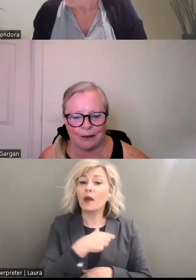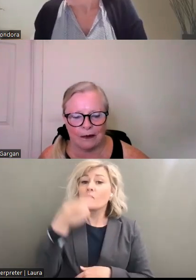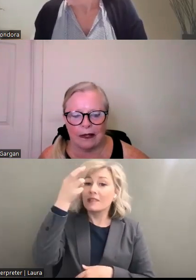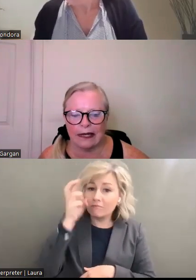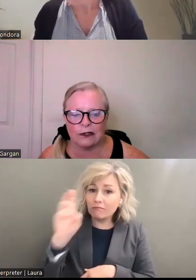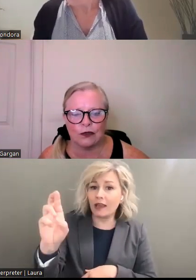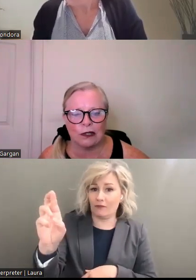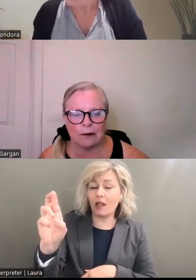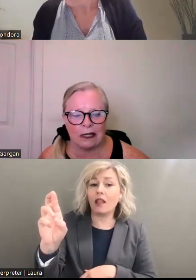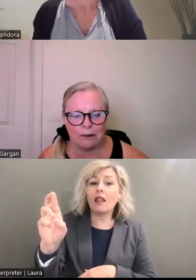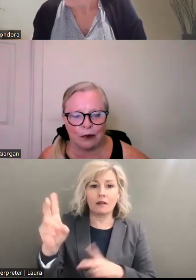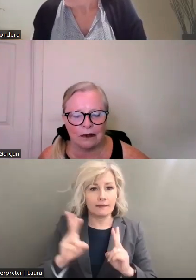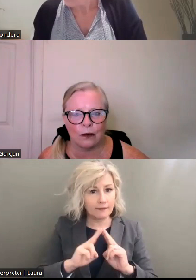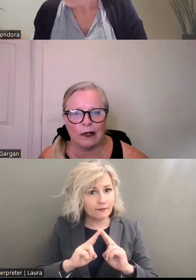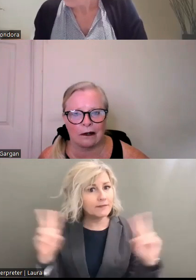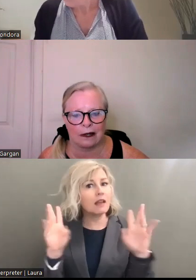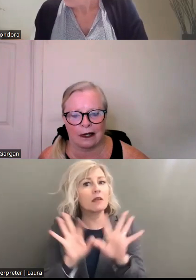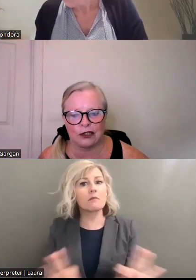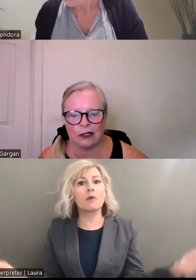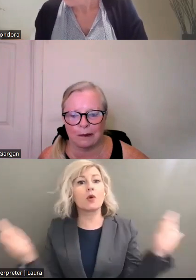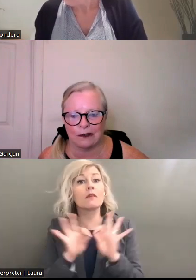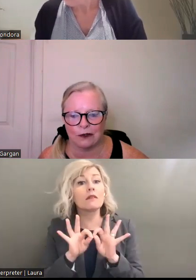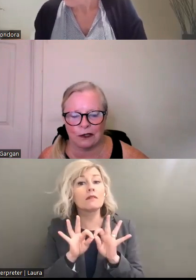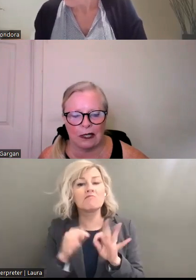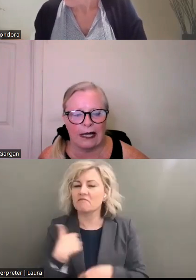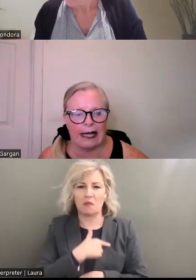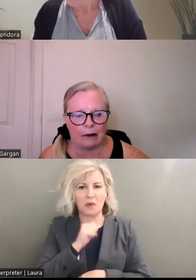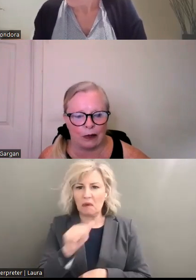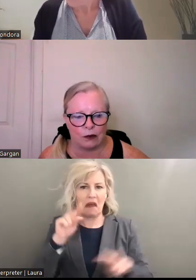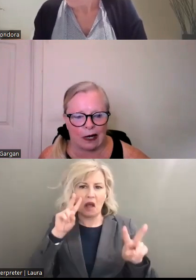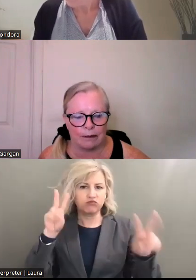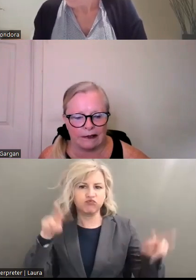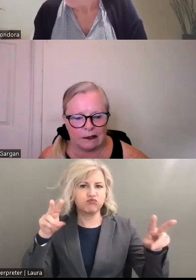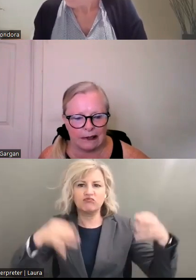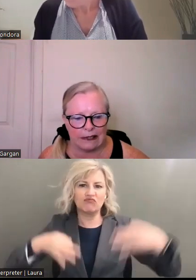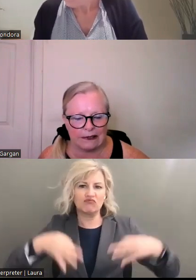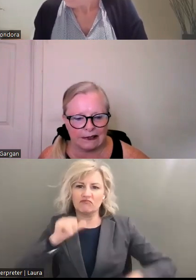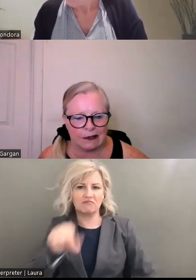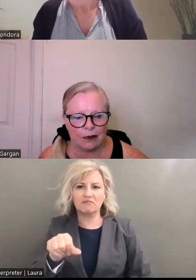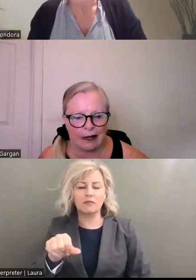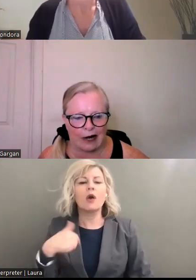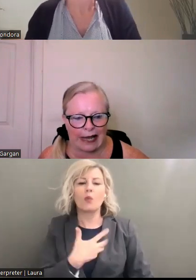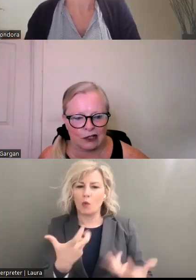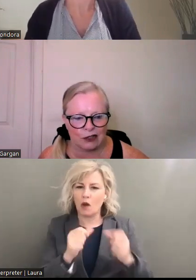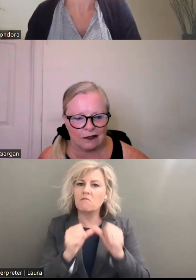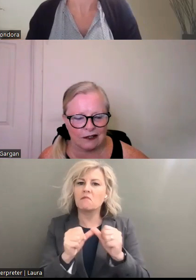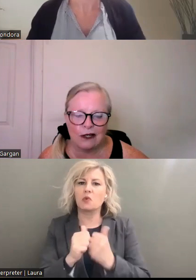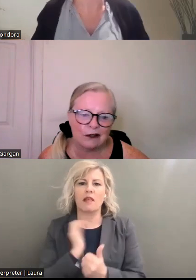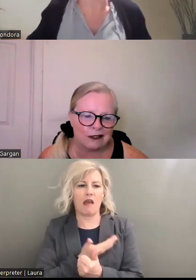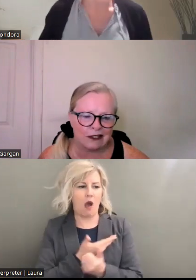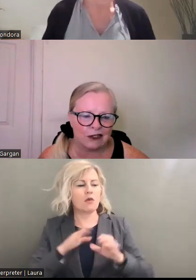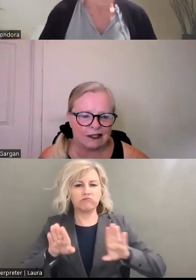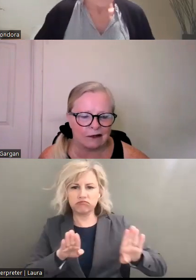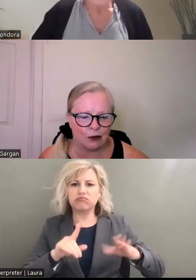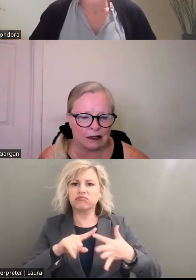respectful. Extremely important, we are non-judgmental, and we do our best to be consistent with our actions.